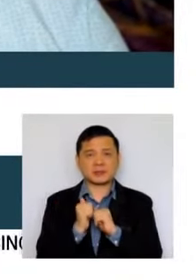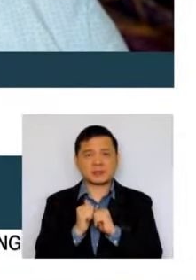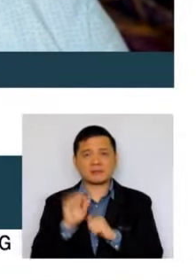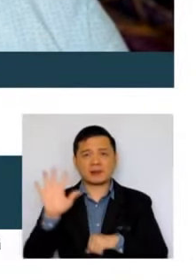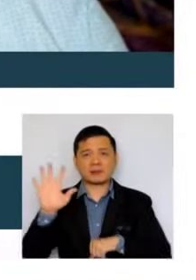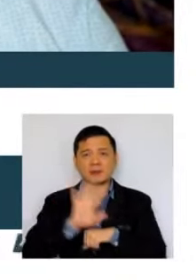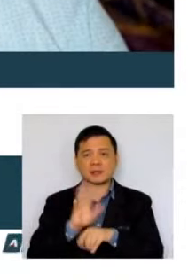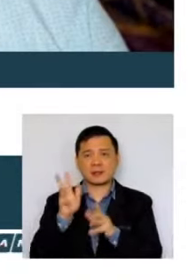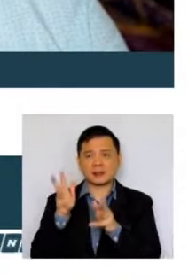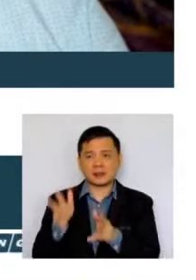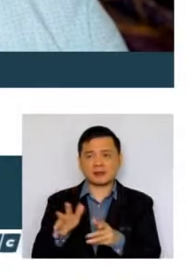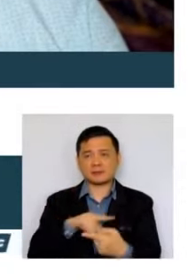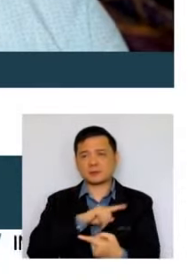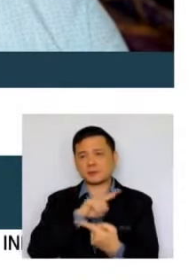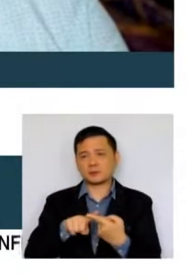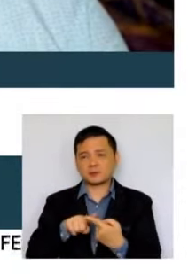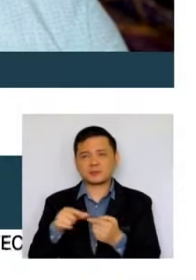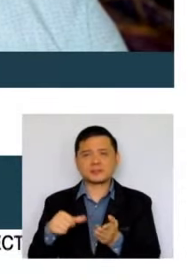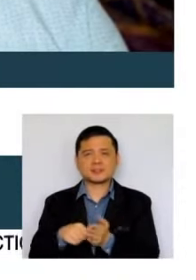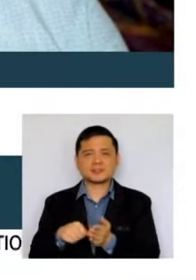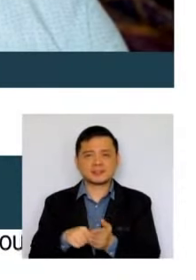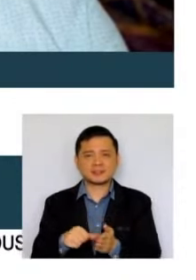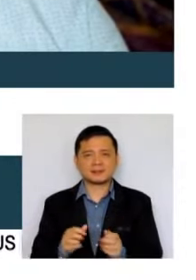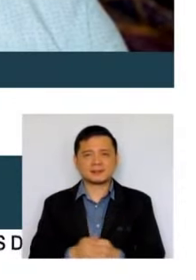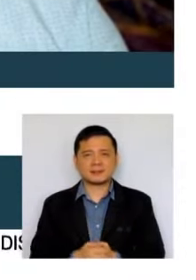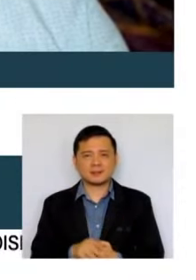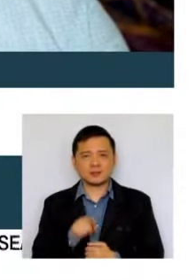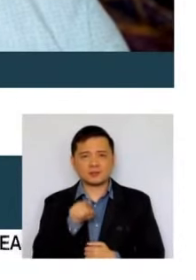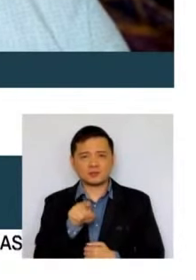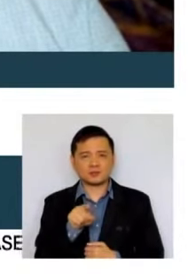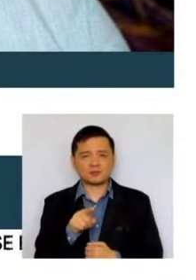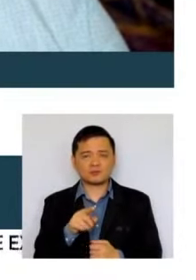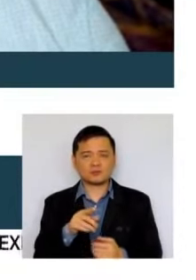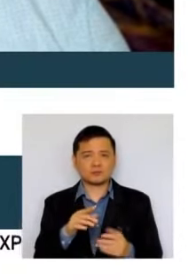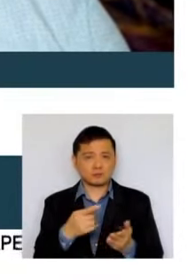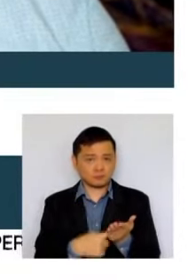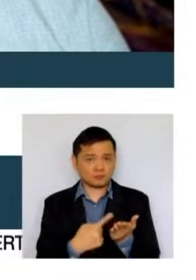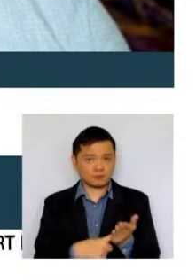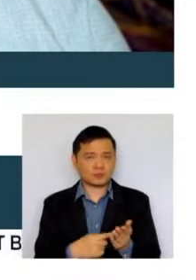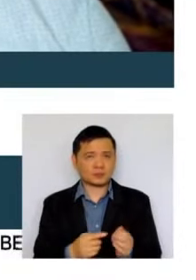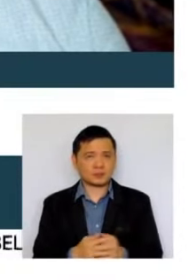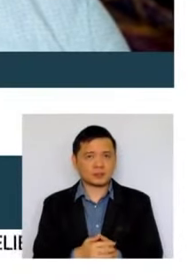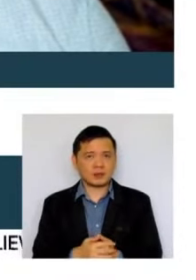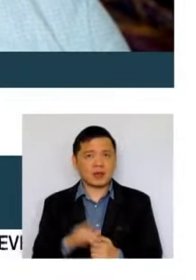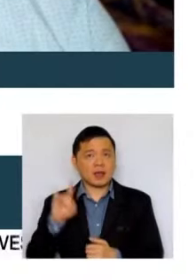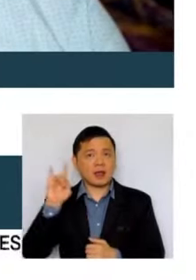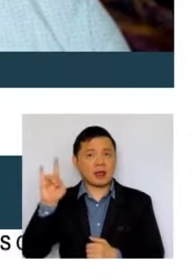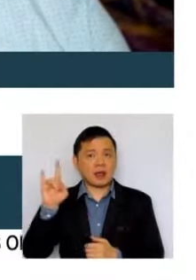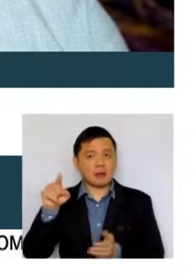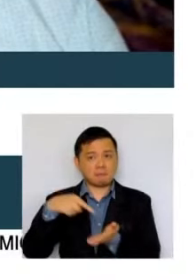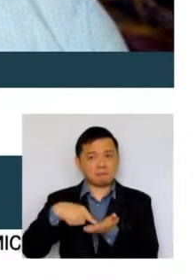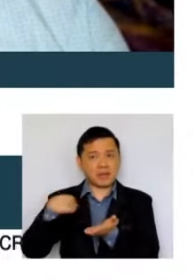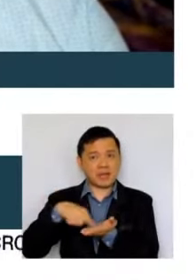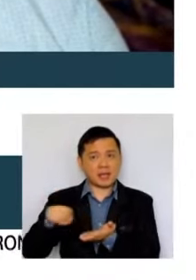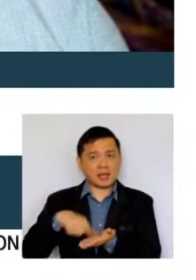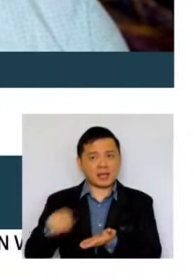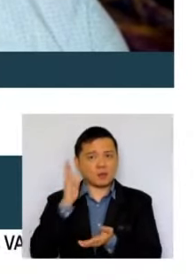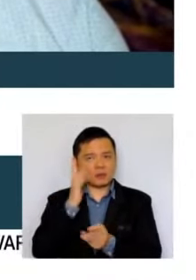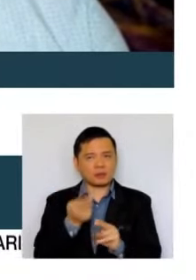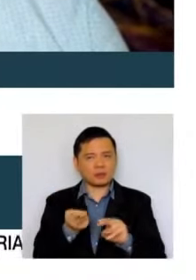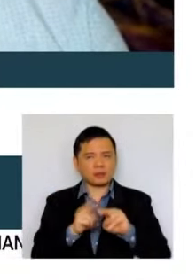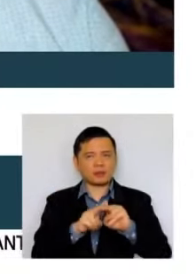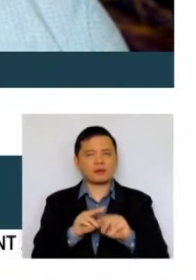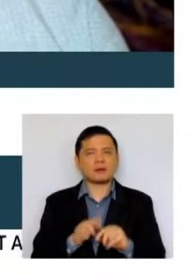2022 elections. You did mention that you expect ad spend to accelerate, but in which